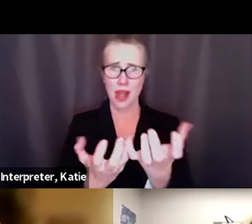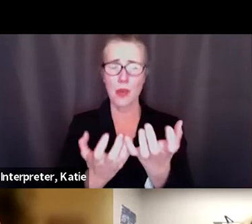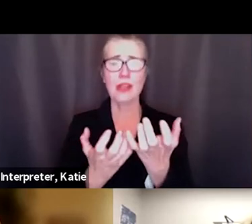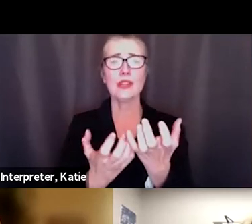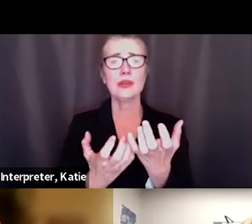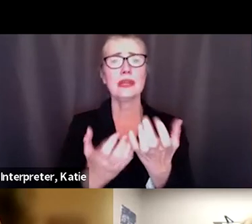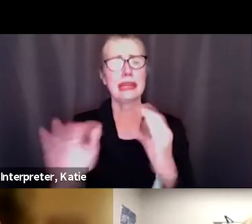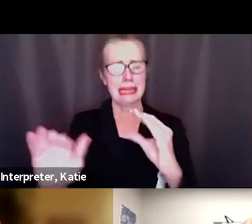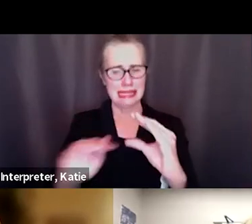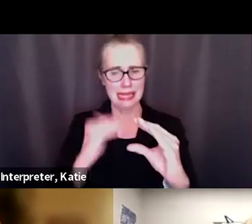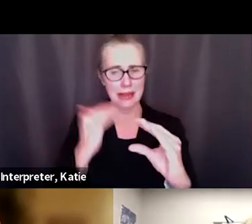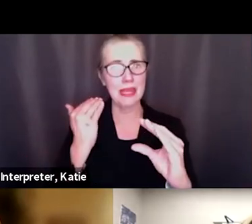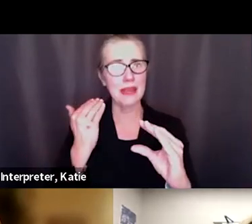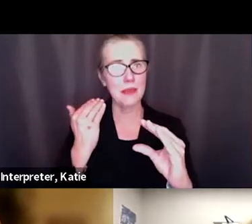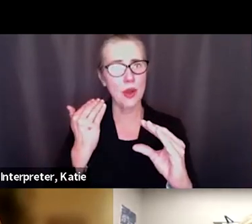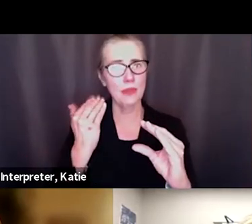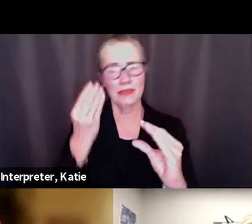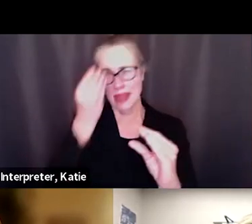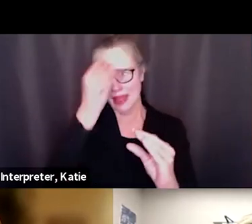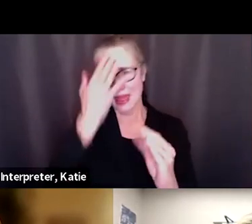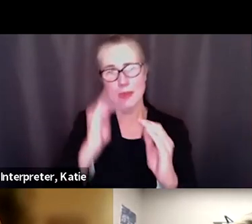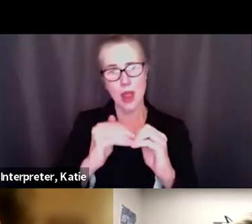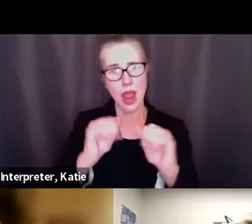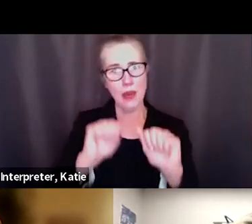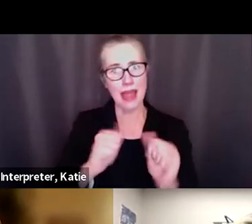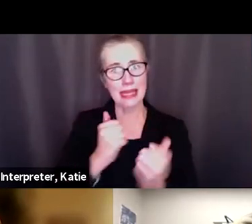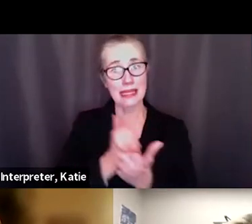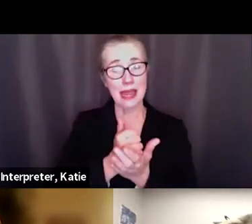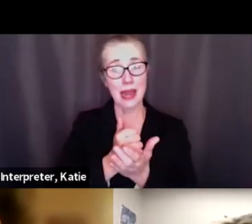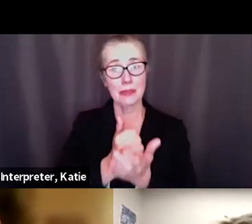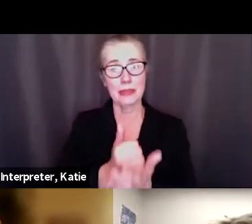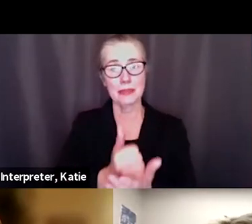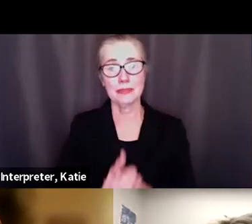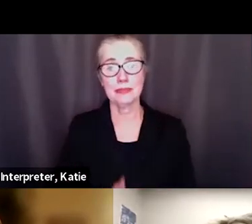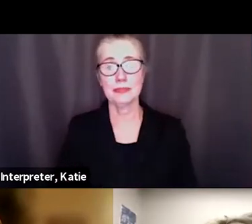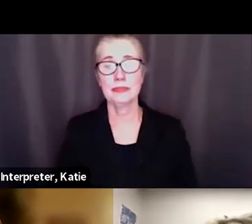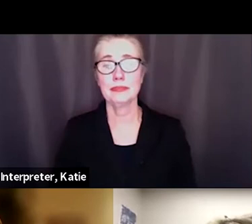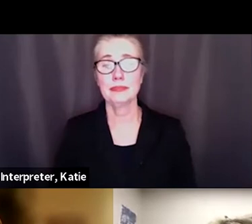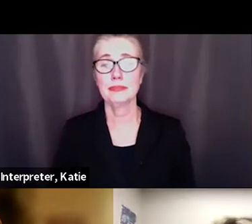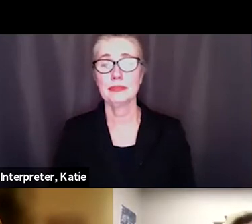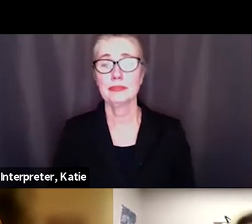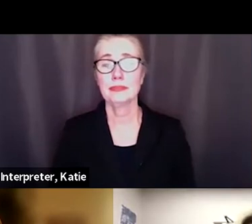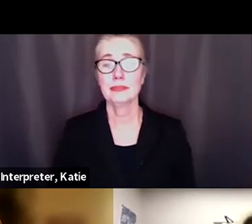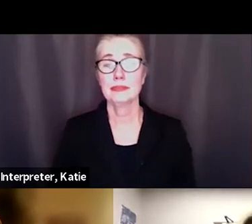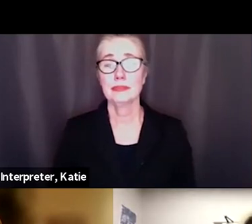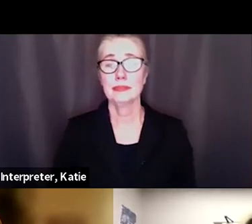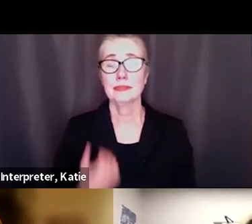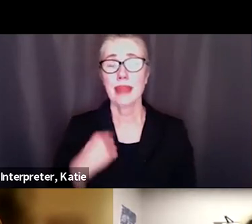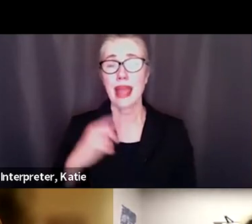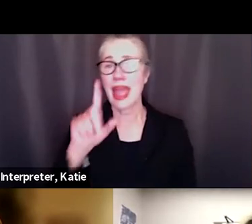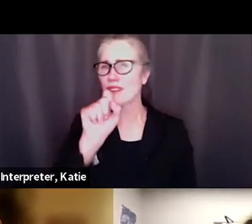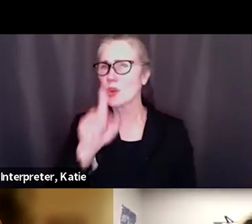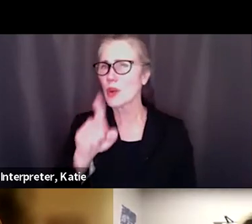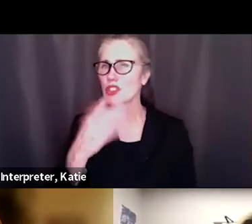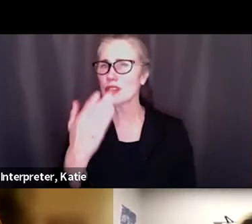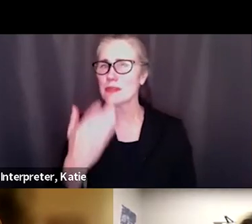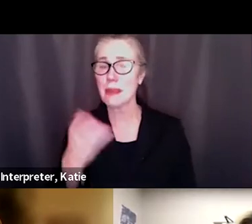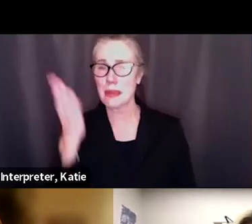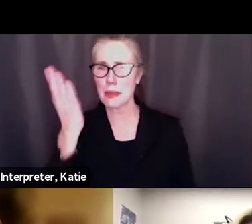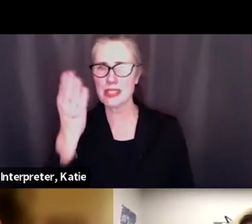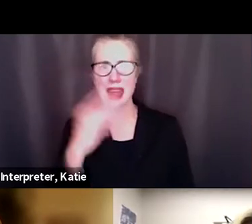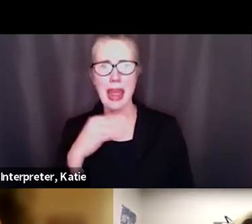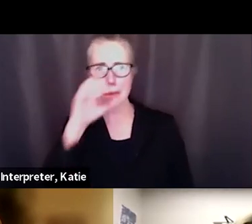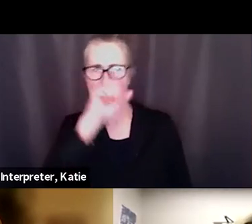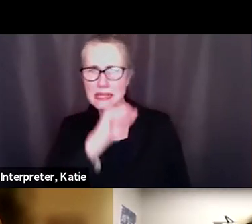email let me know how i can help and i do have a question maybe i missed it in your presentation what's your